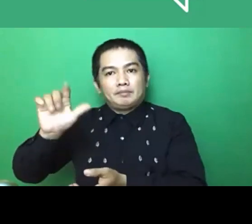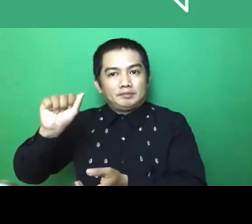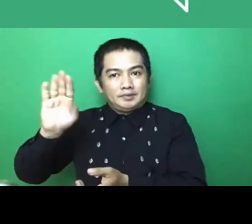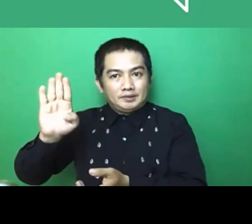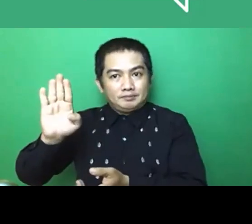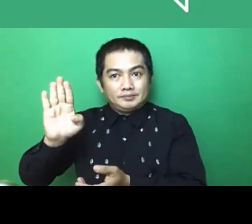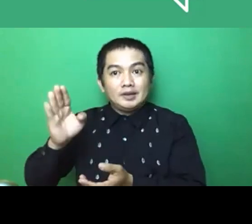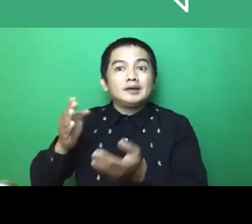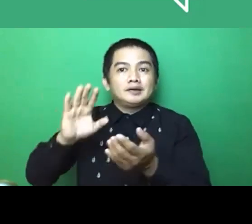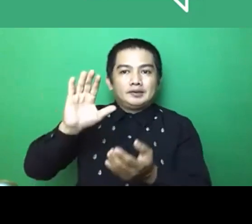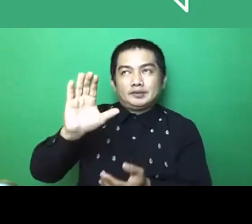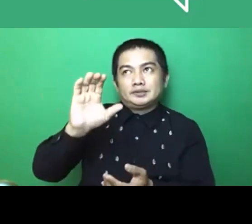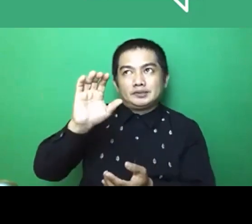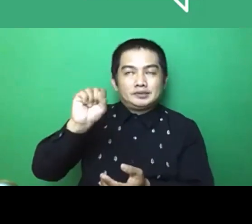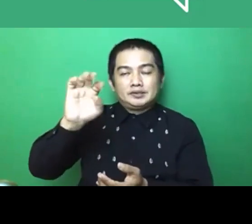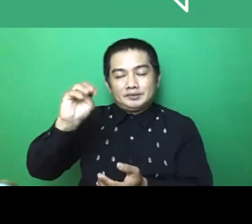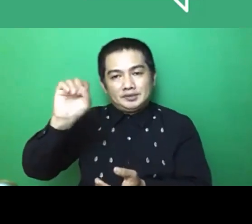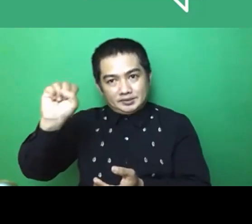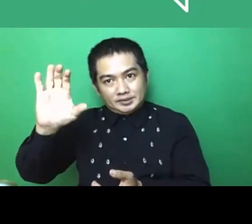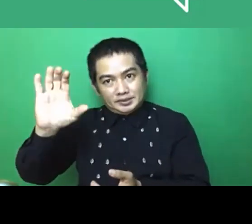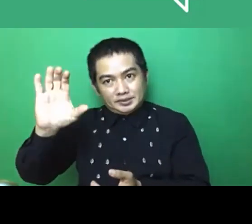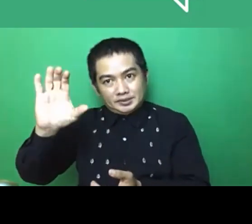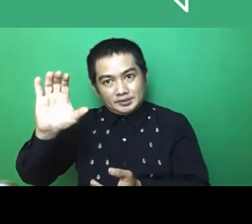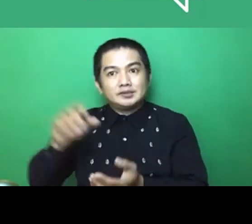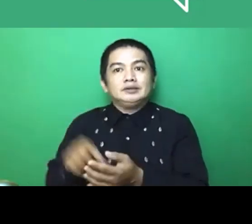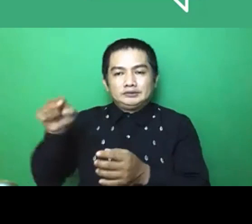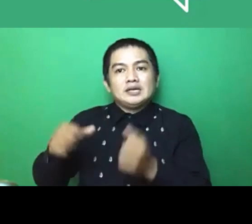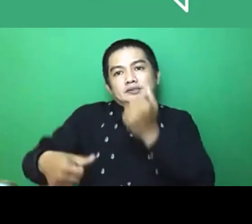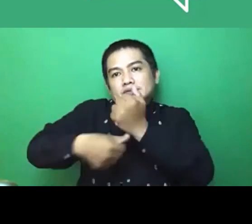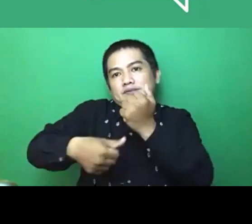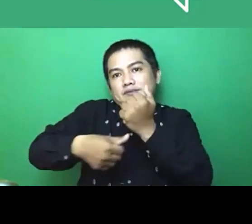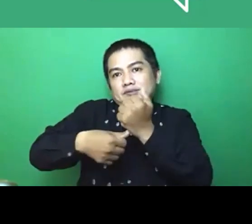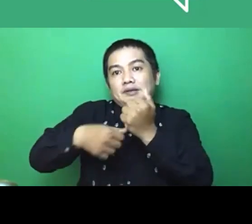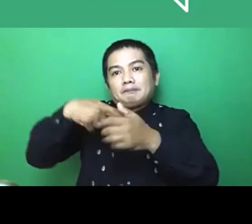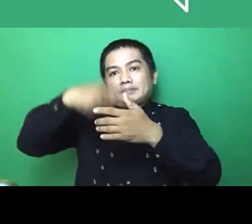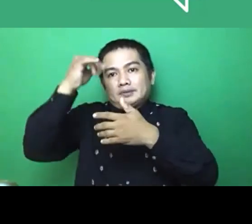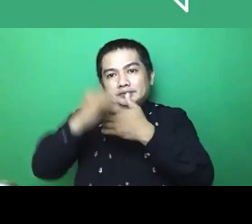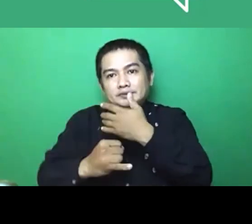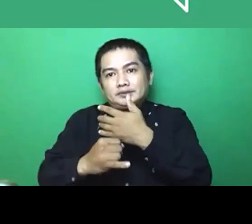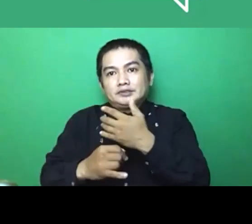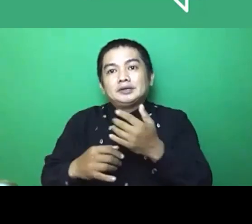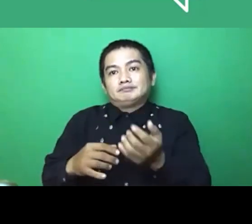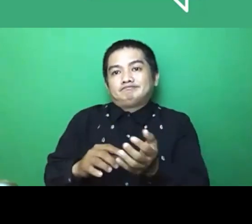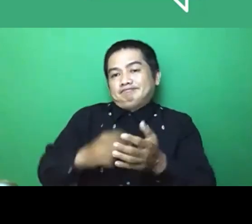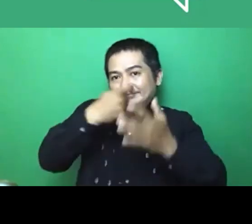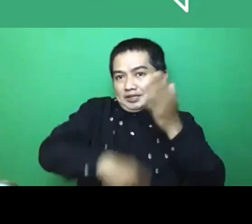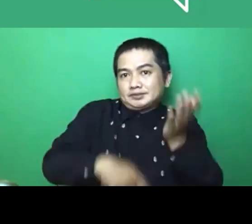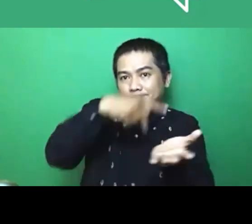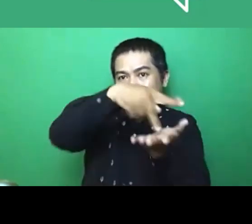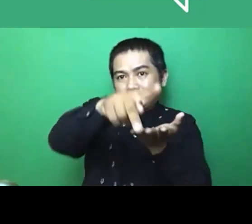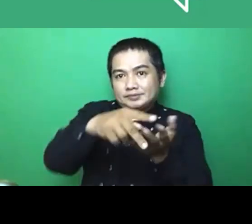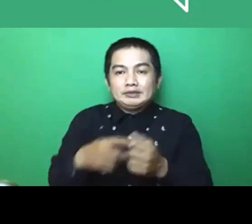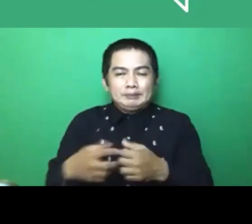facilities or SSFs, which are government-assisted projects, which means that taxpayers' money goes to making